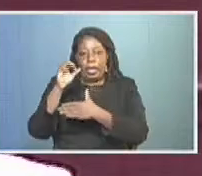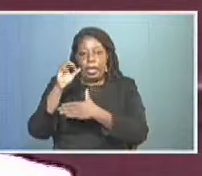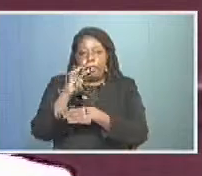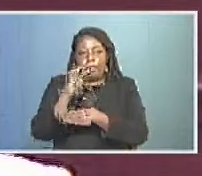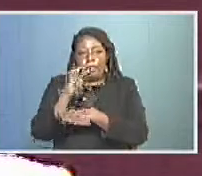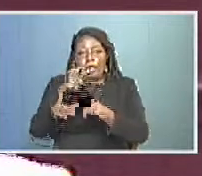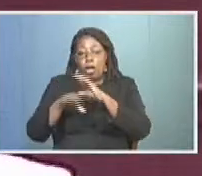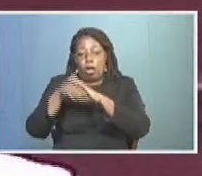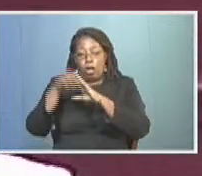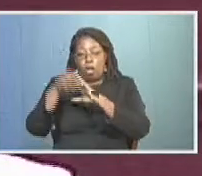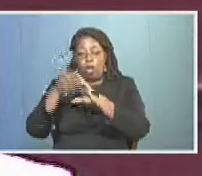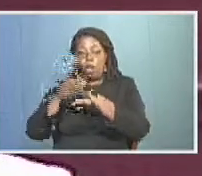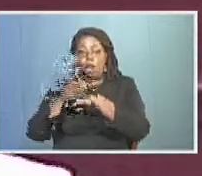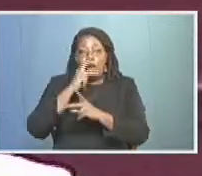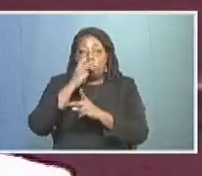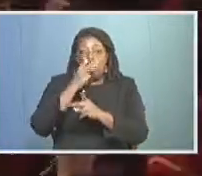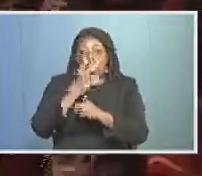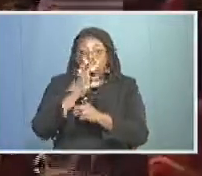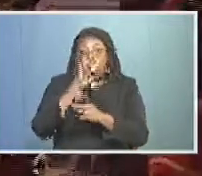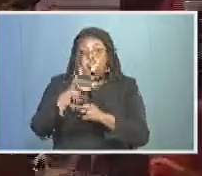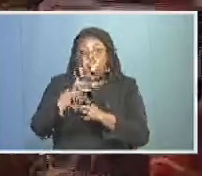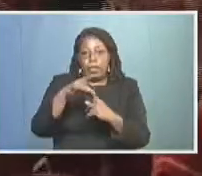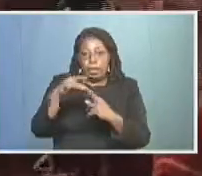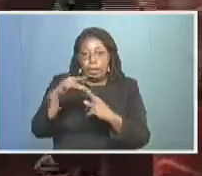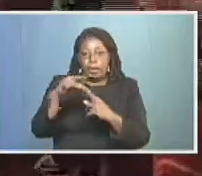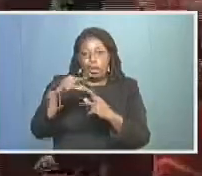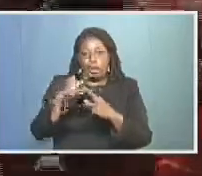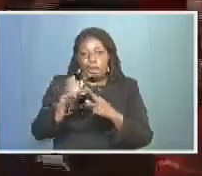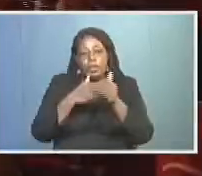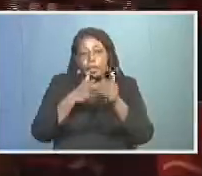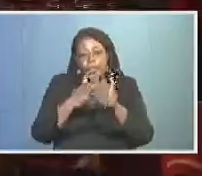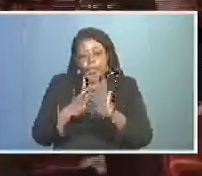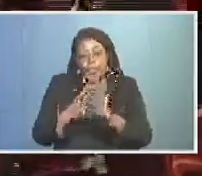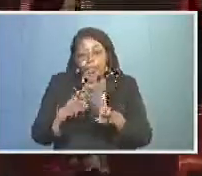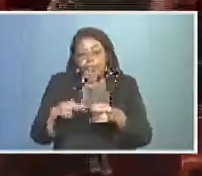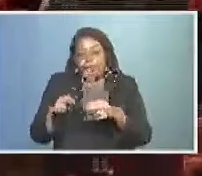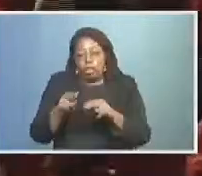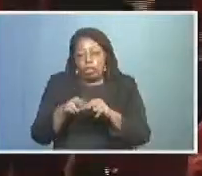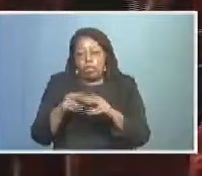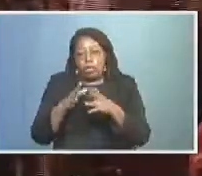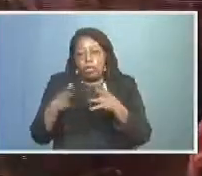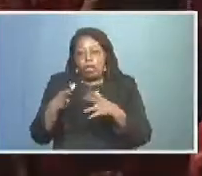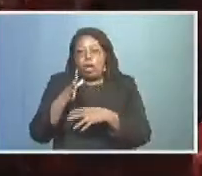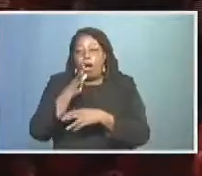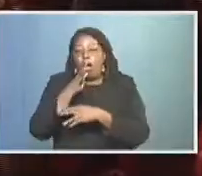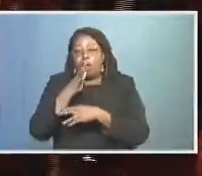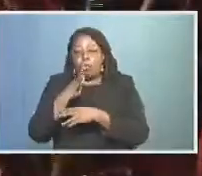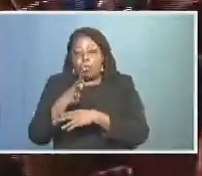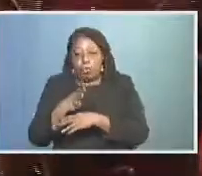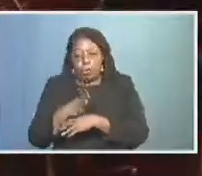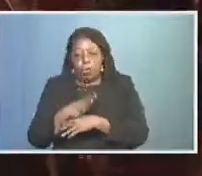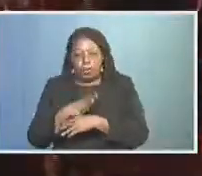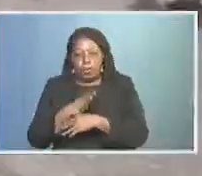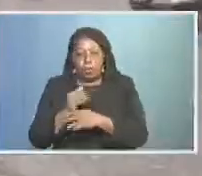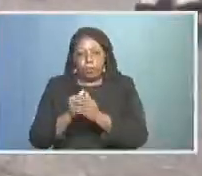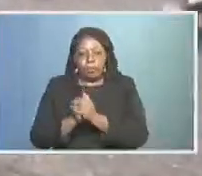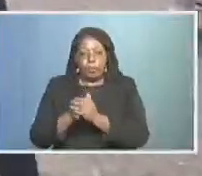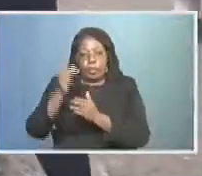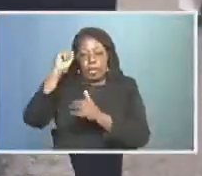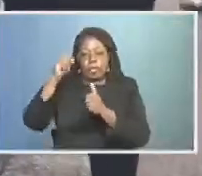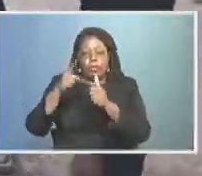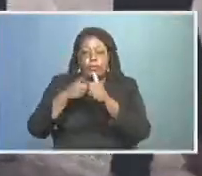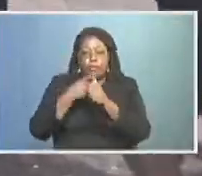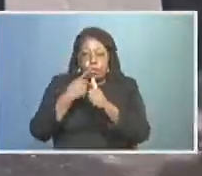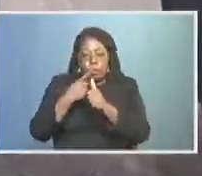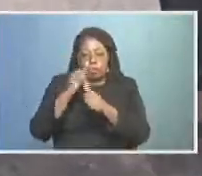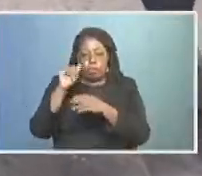promises, should he be elected to the post of leader, to rebuild the party and increase the number of women at the forefront of the F&M. His first order